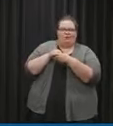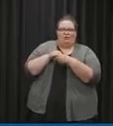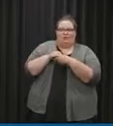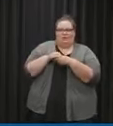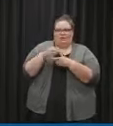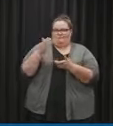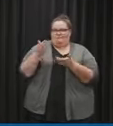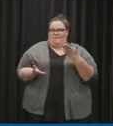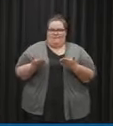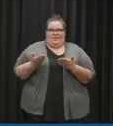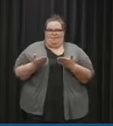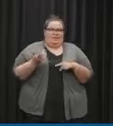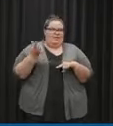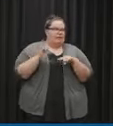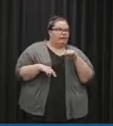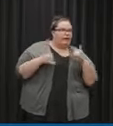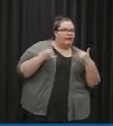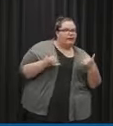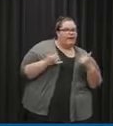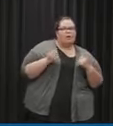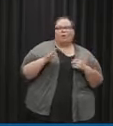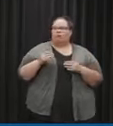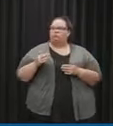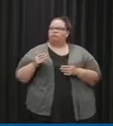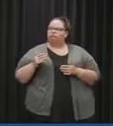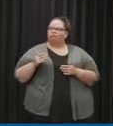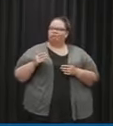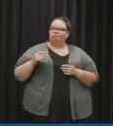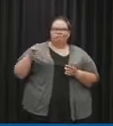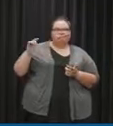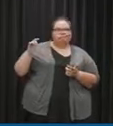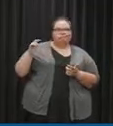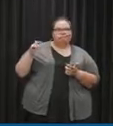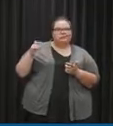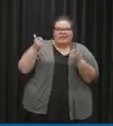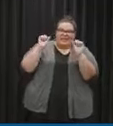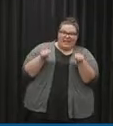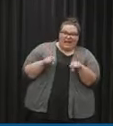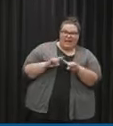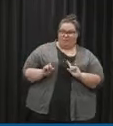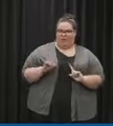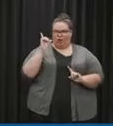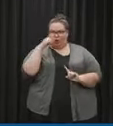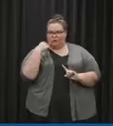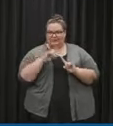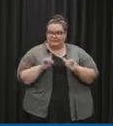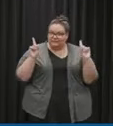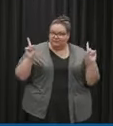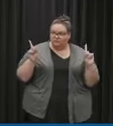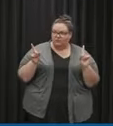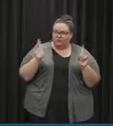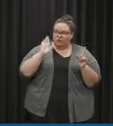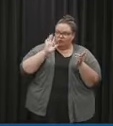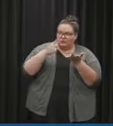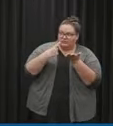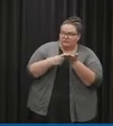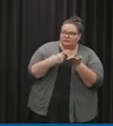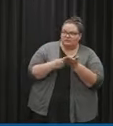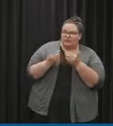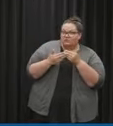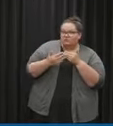not be available right now or may be available to a lesser extent. But I was wondering if field trips were going to be